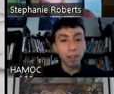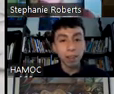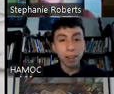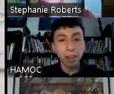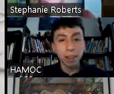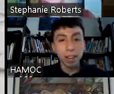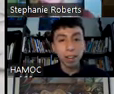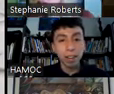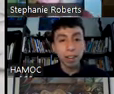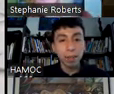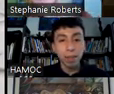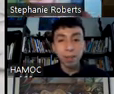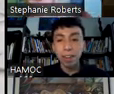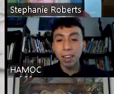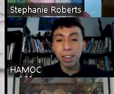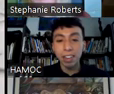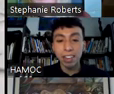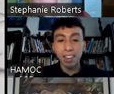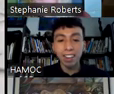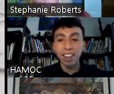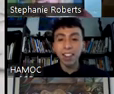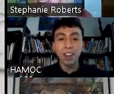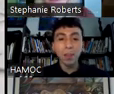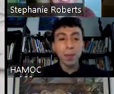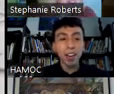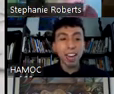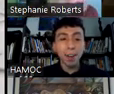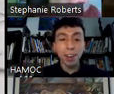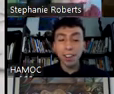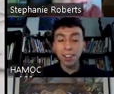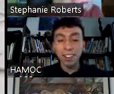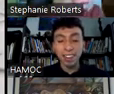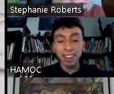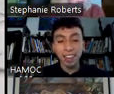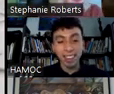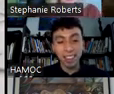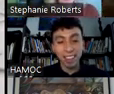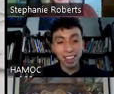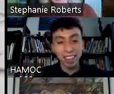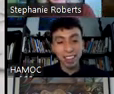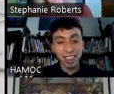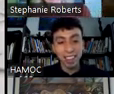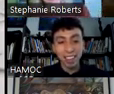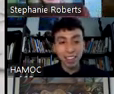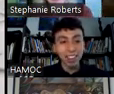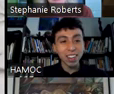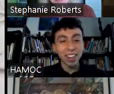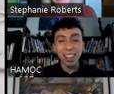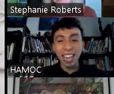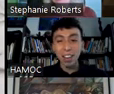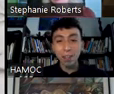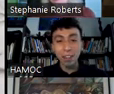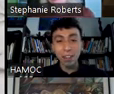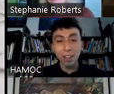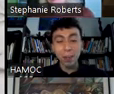I think Marina is here. I am here. Good morning. How are you? Good morning. I'm good. How are you?